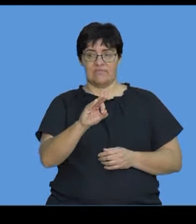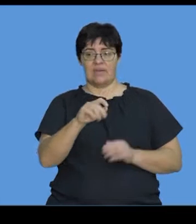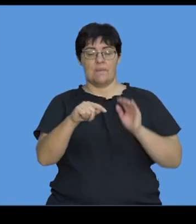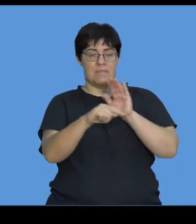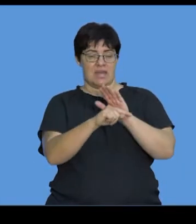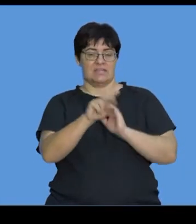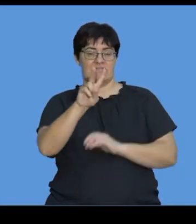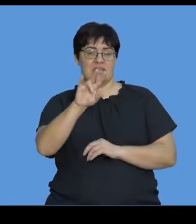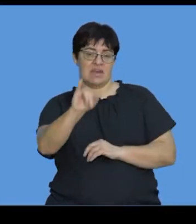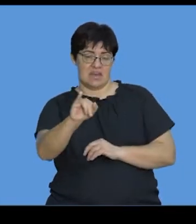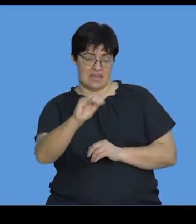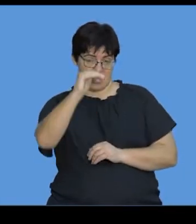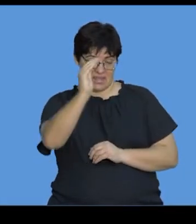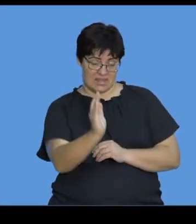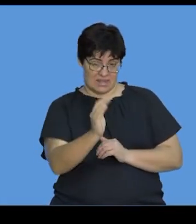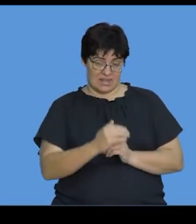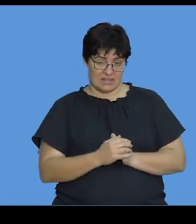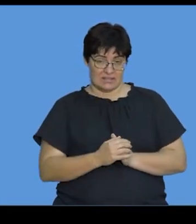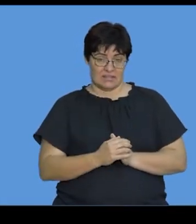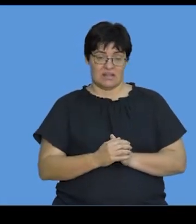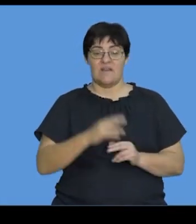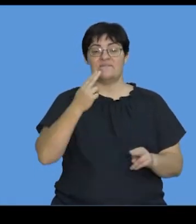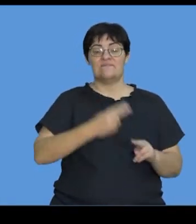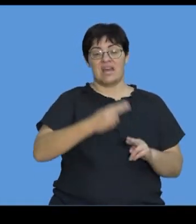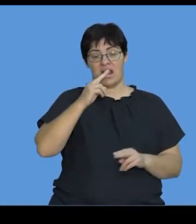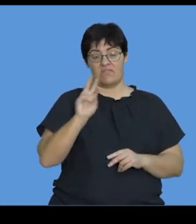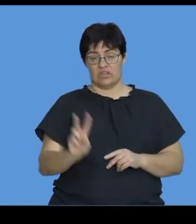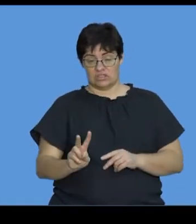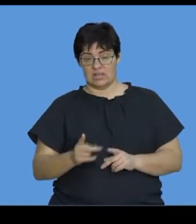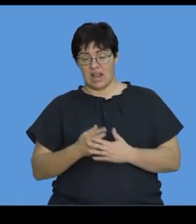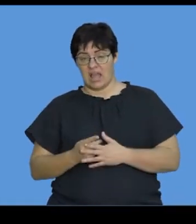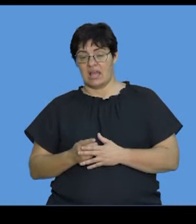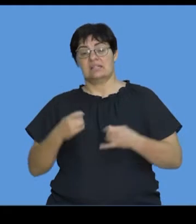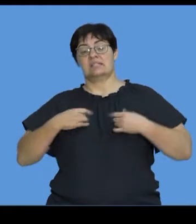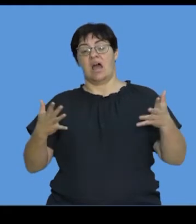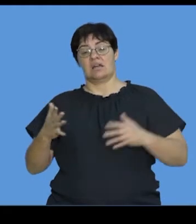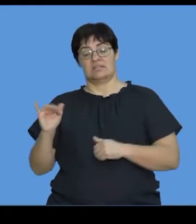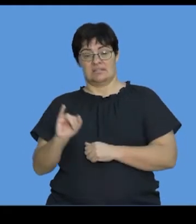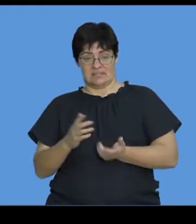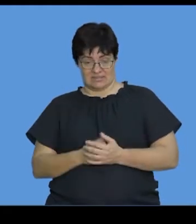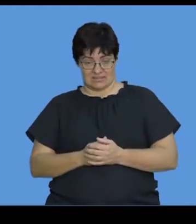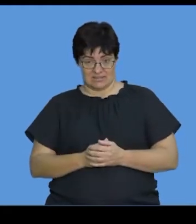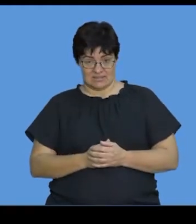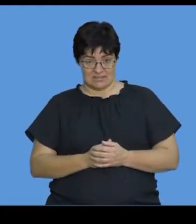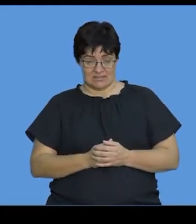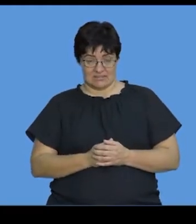have VF, final velocity, minus initial velocity. It's always final minus